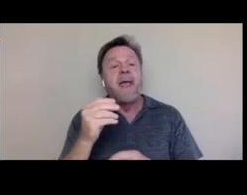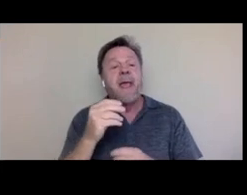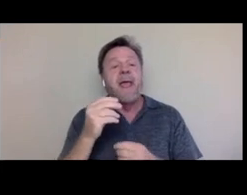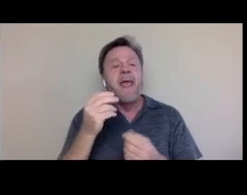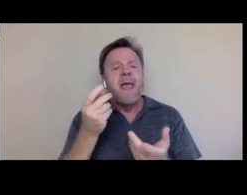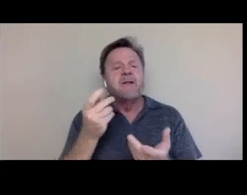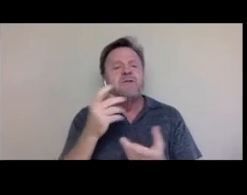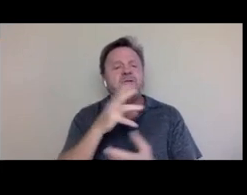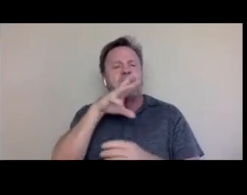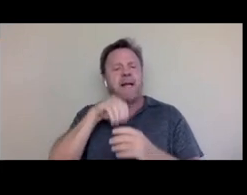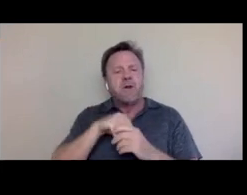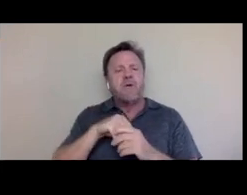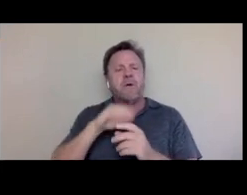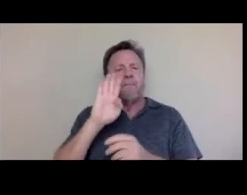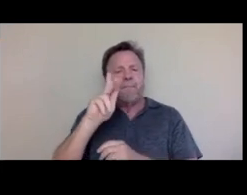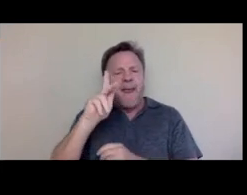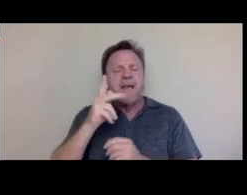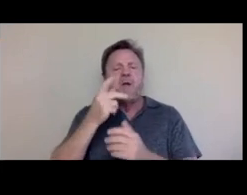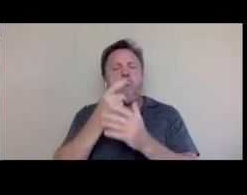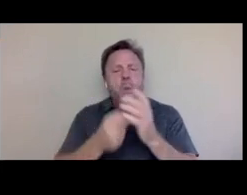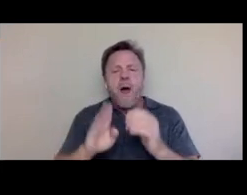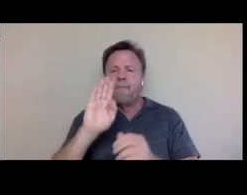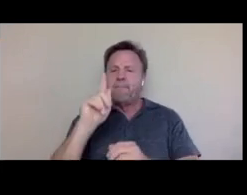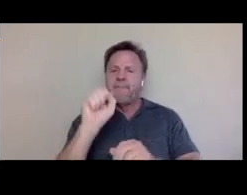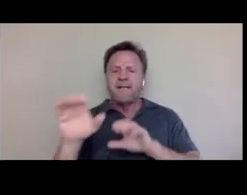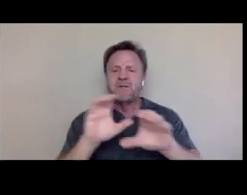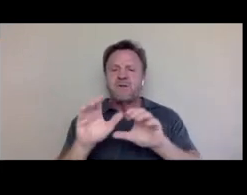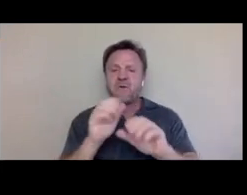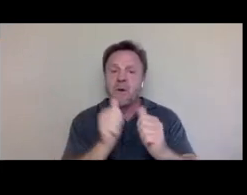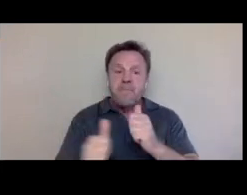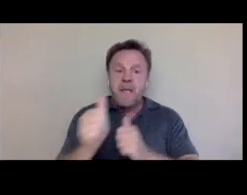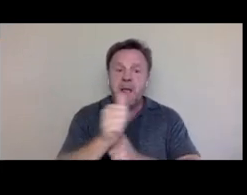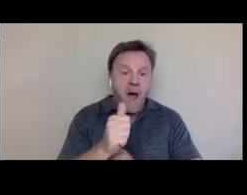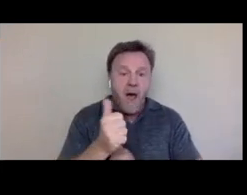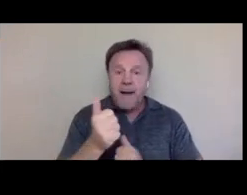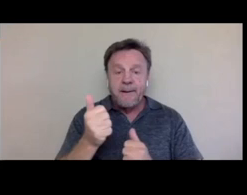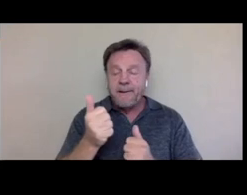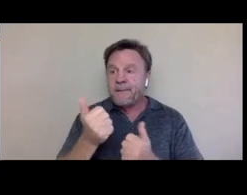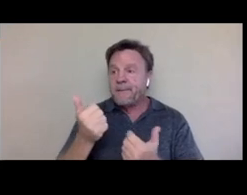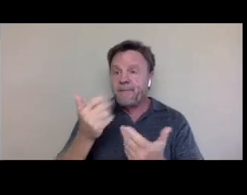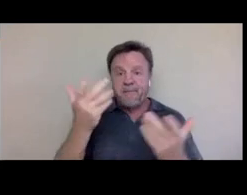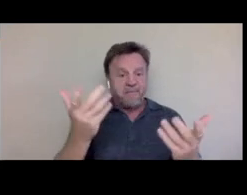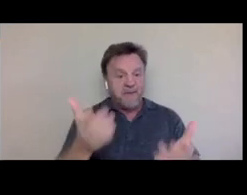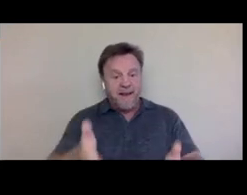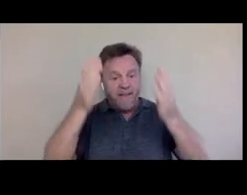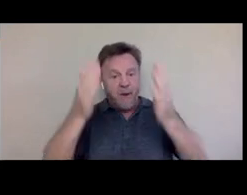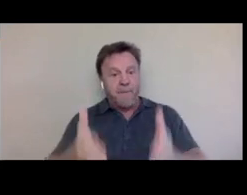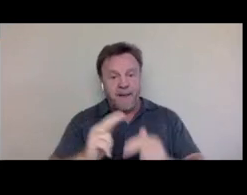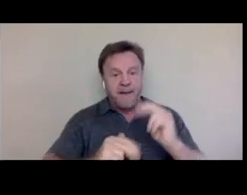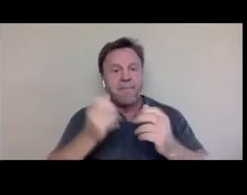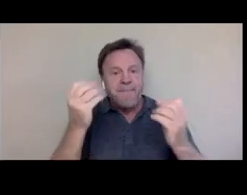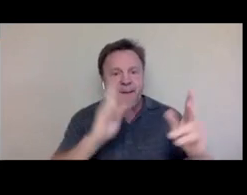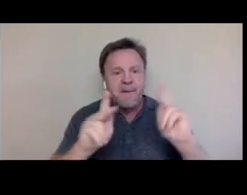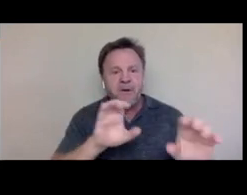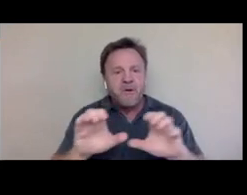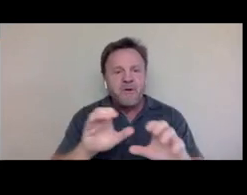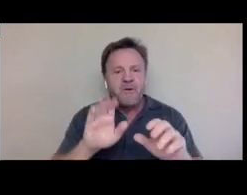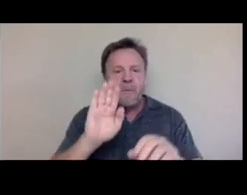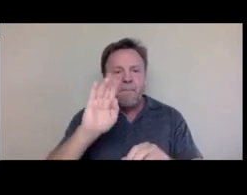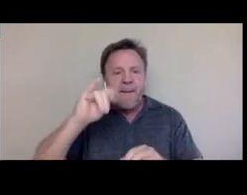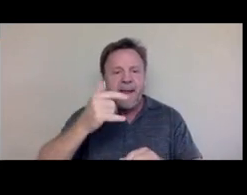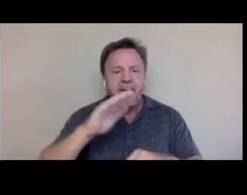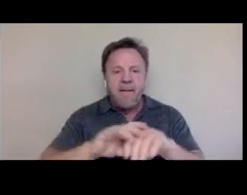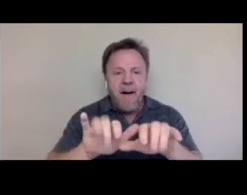banking what banks are doing beyond just their physical footprint, as many people do their banking online across the